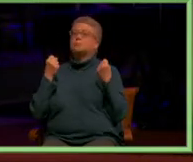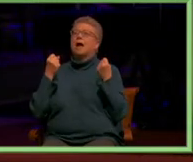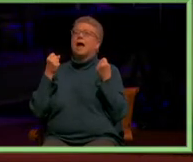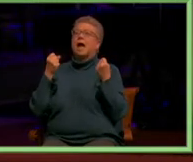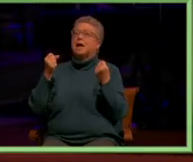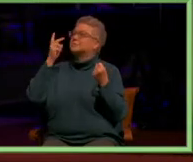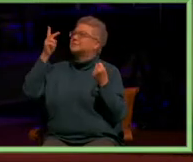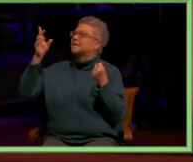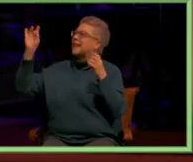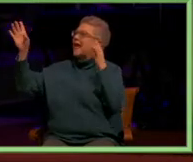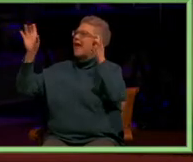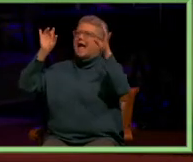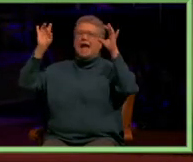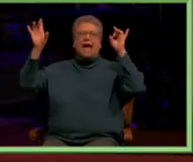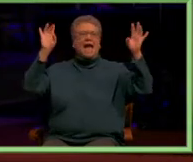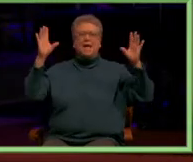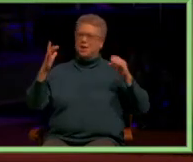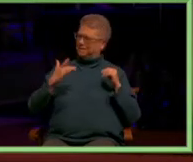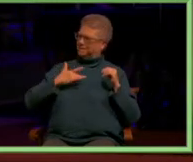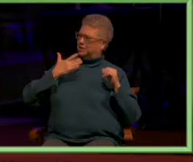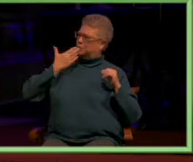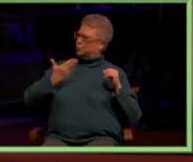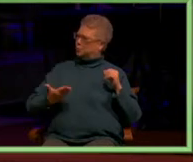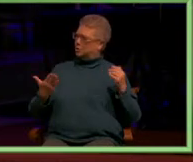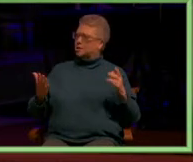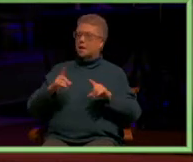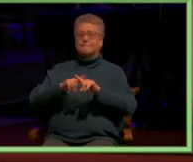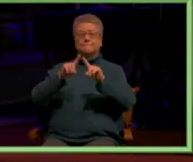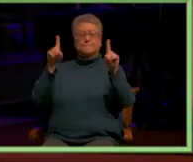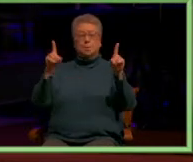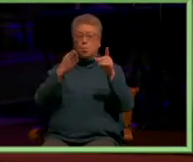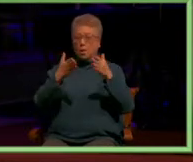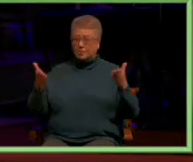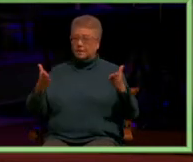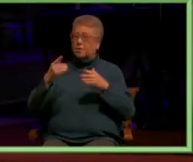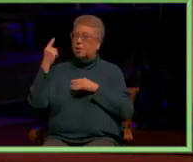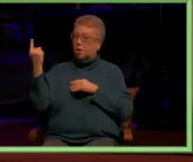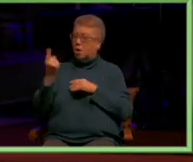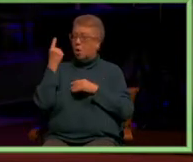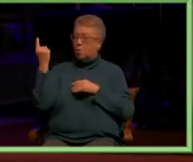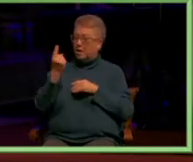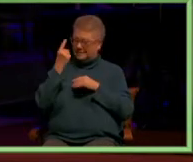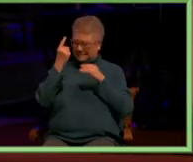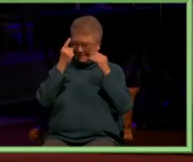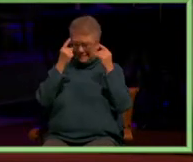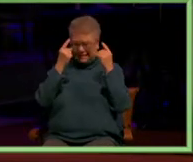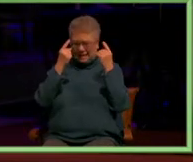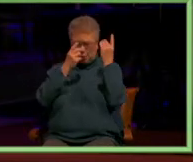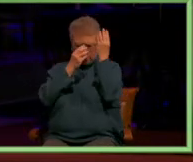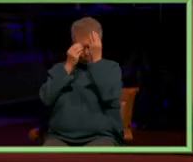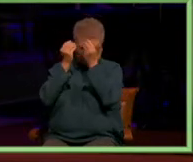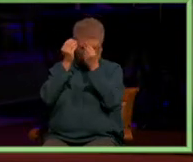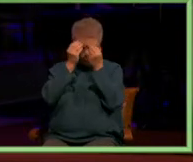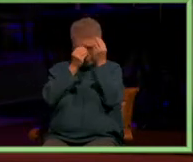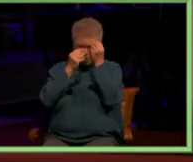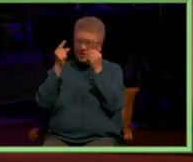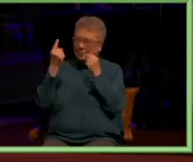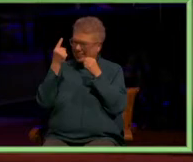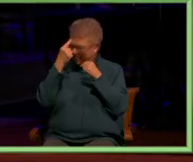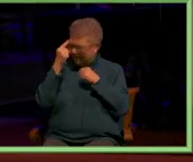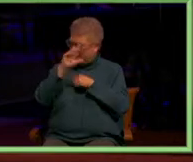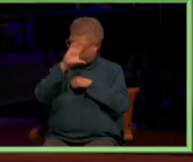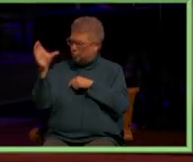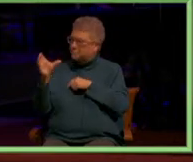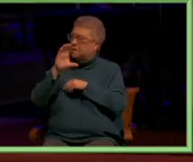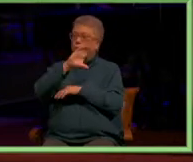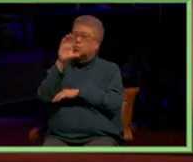lights twinkling, you feel good about it. But one of the things that we must always contemplate when we think about Christmas is that